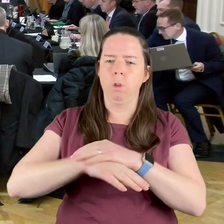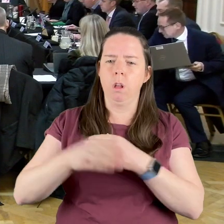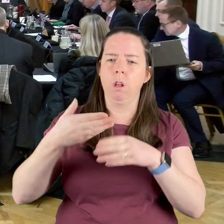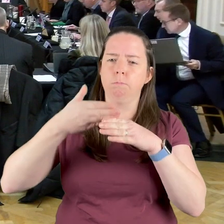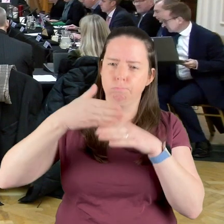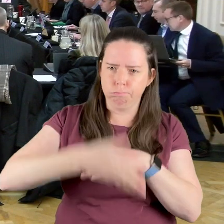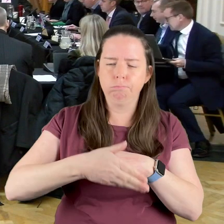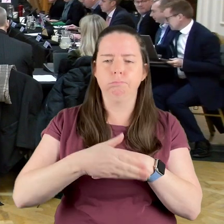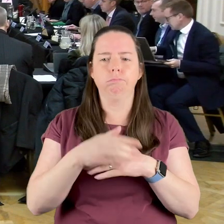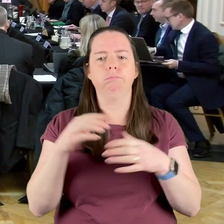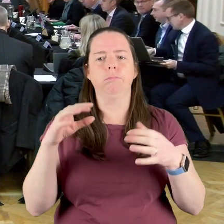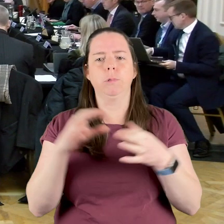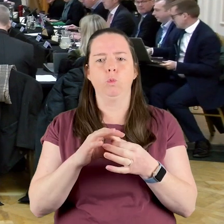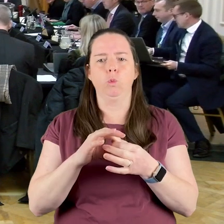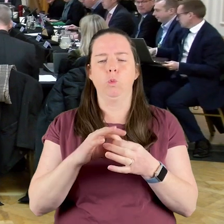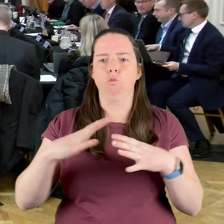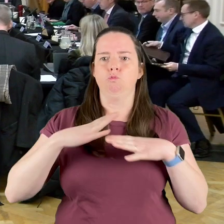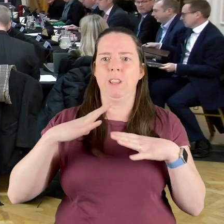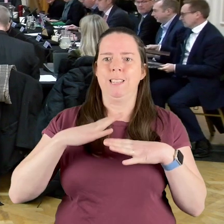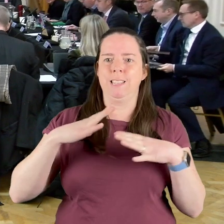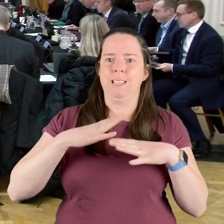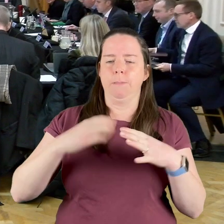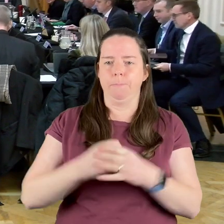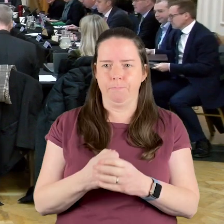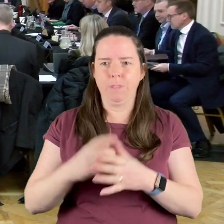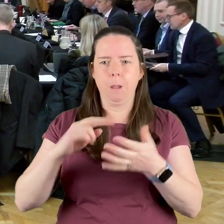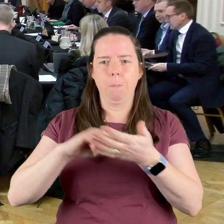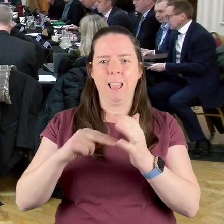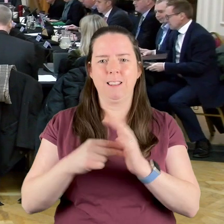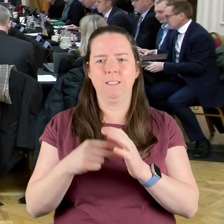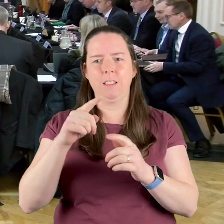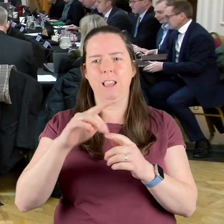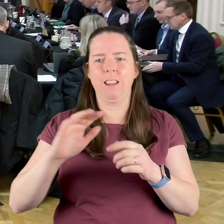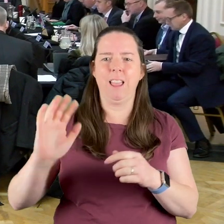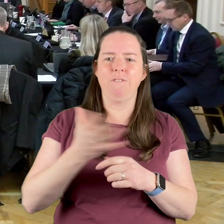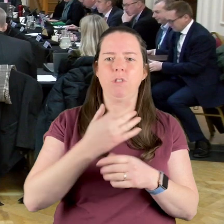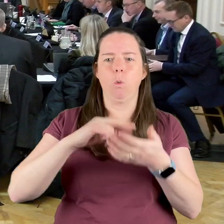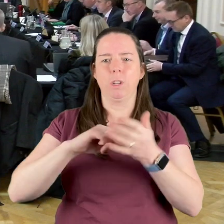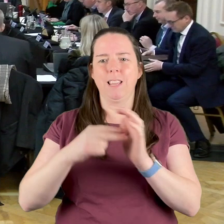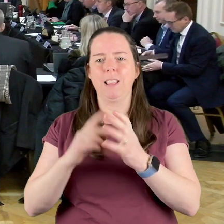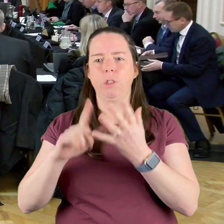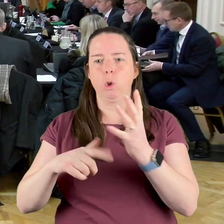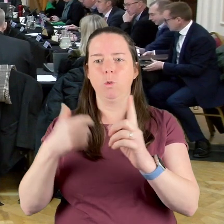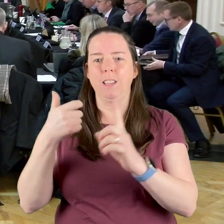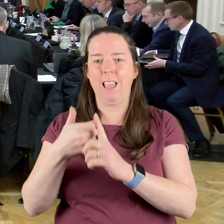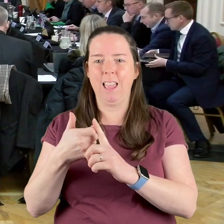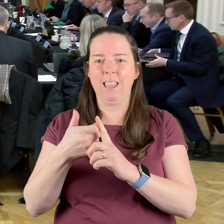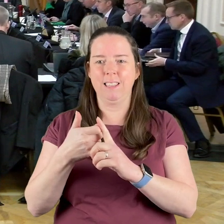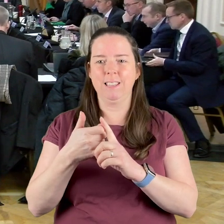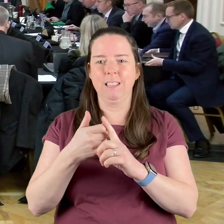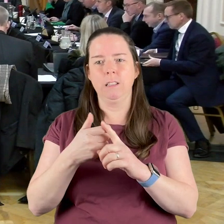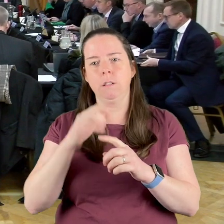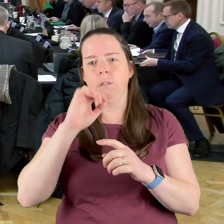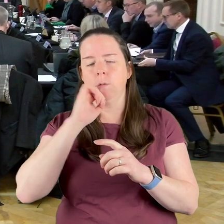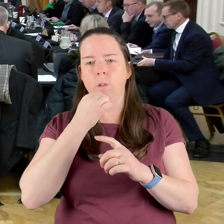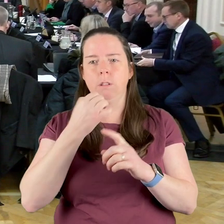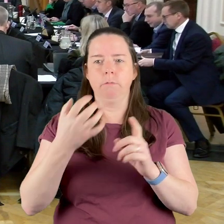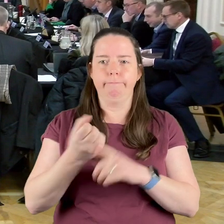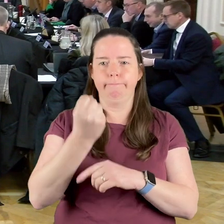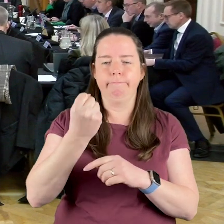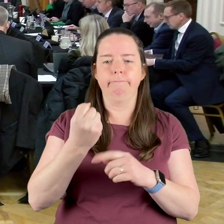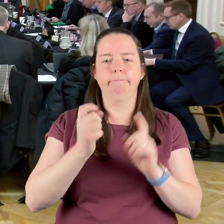And we in Southwest London, we've been doing a lot of work on this in terms of our readiness. The plan is that every